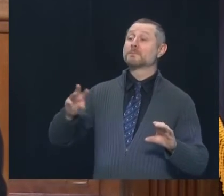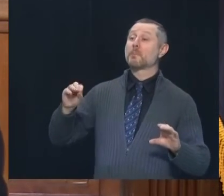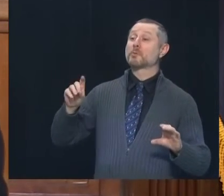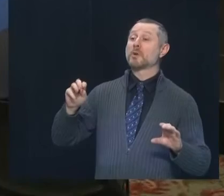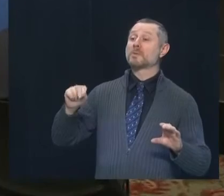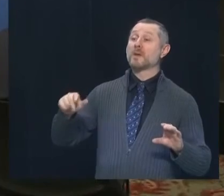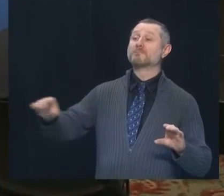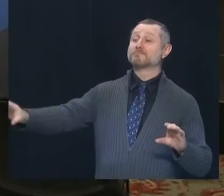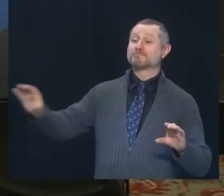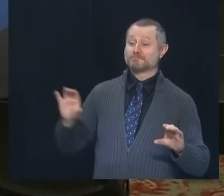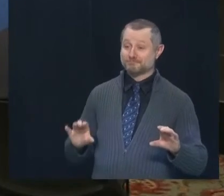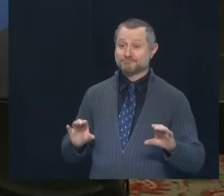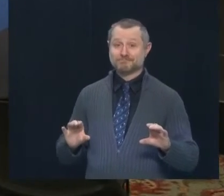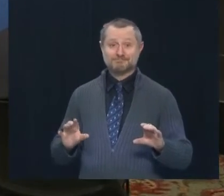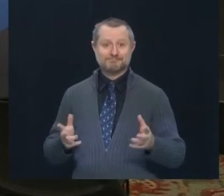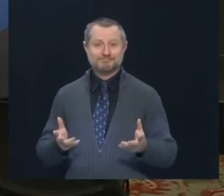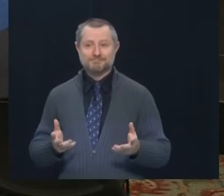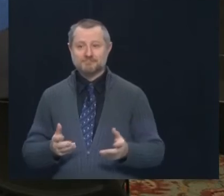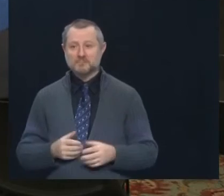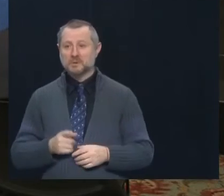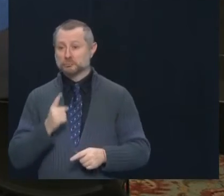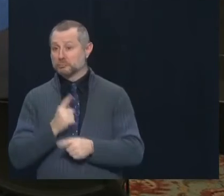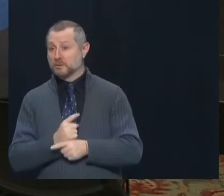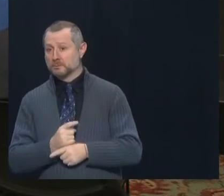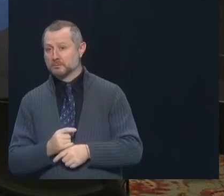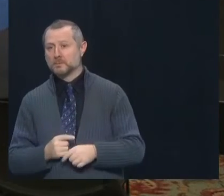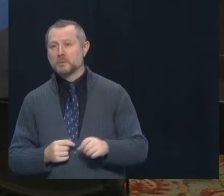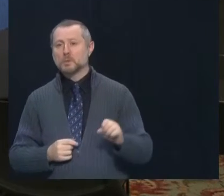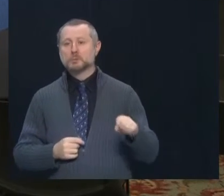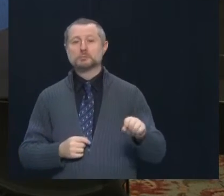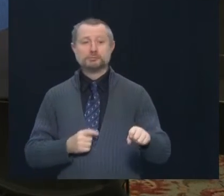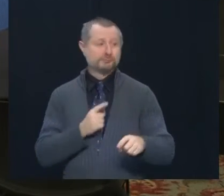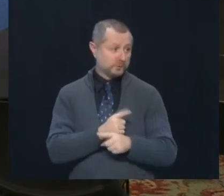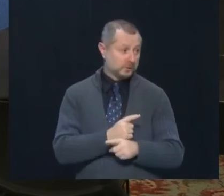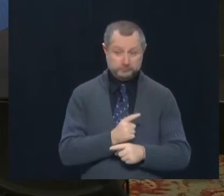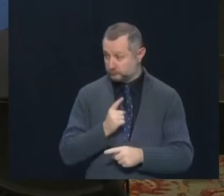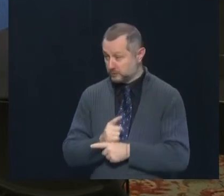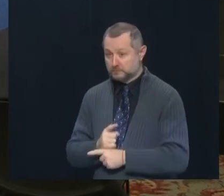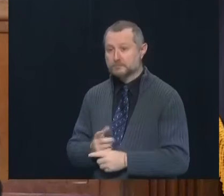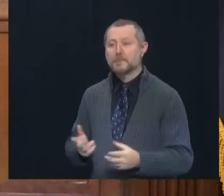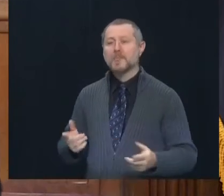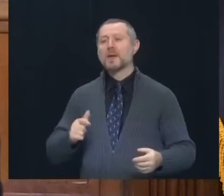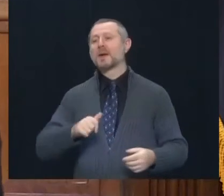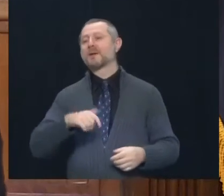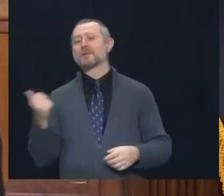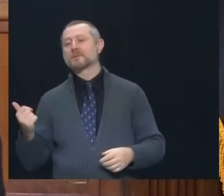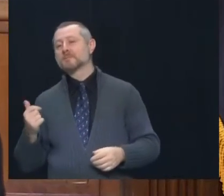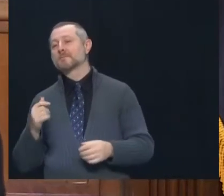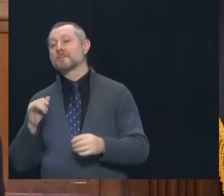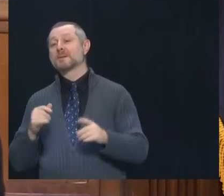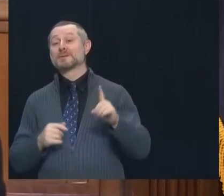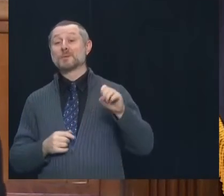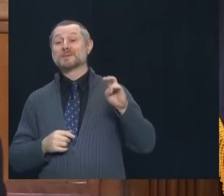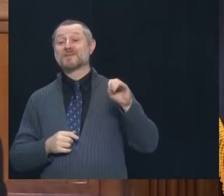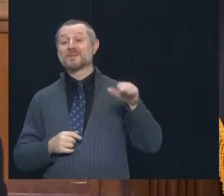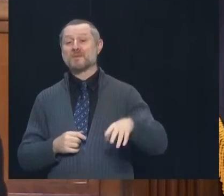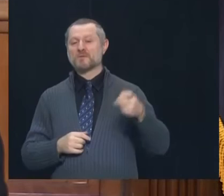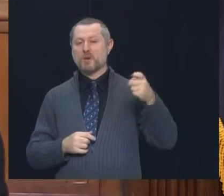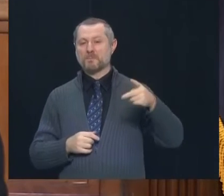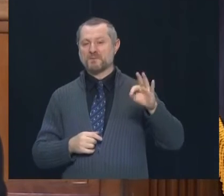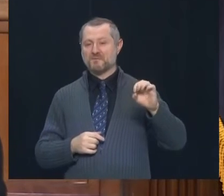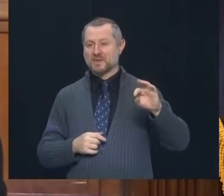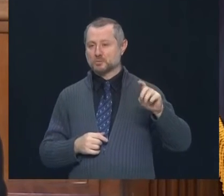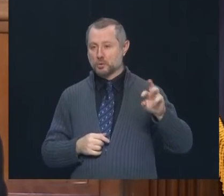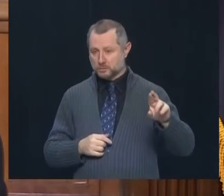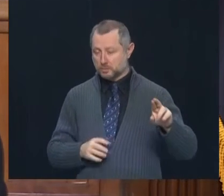ahead. It's right? Yeah, but, and then there's another shipment of Pfizer coming, so it's on a rolling basis. Just to build on that, your